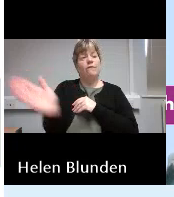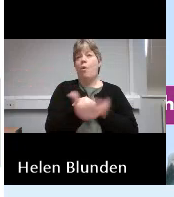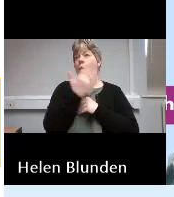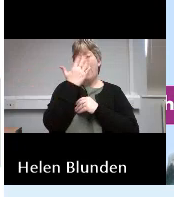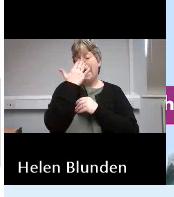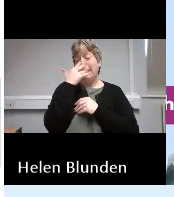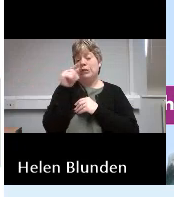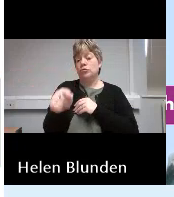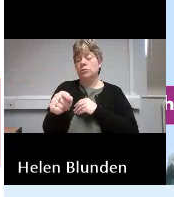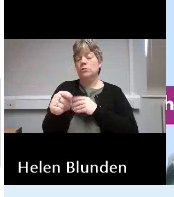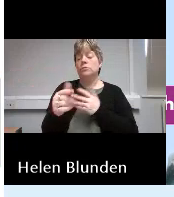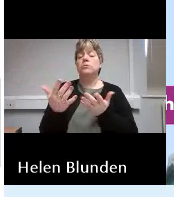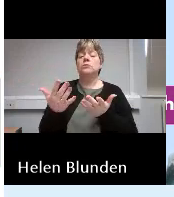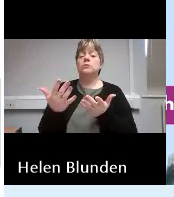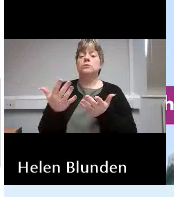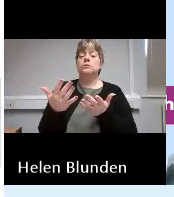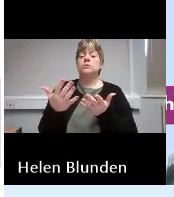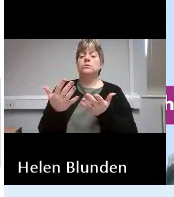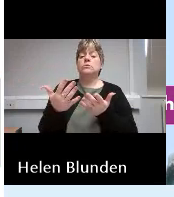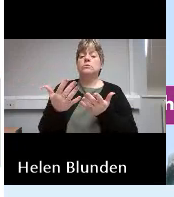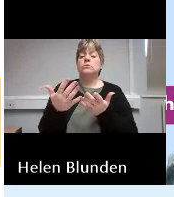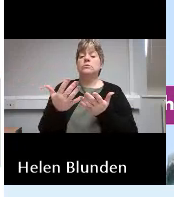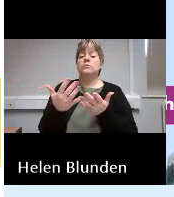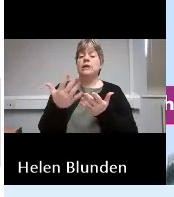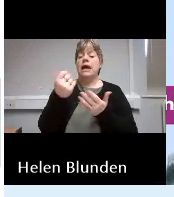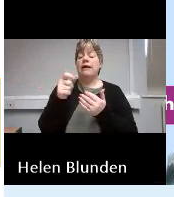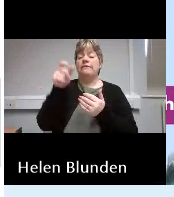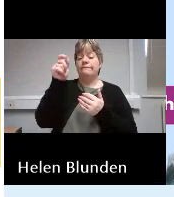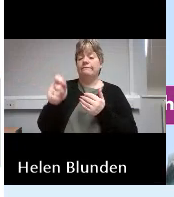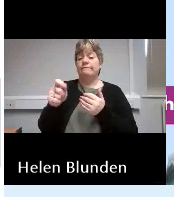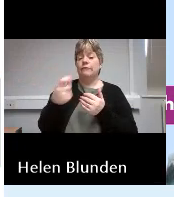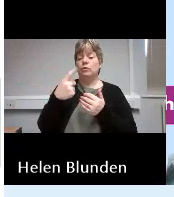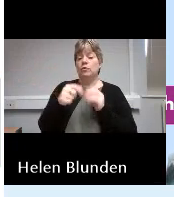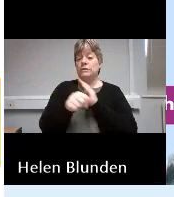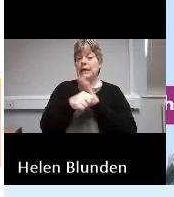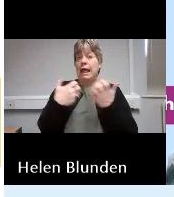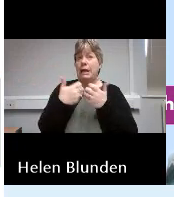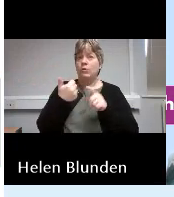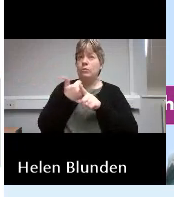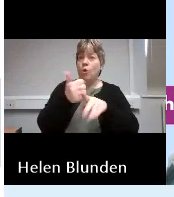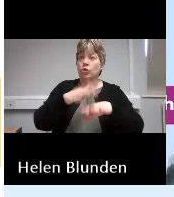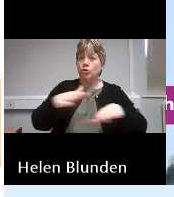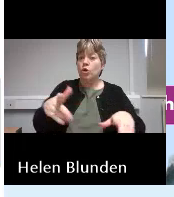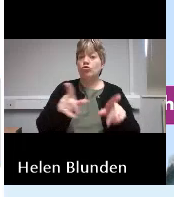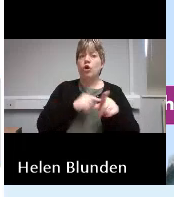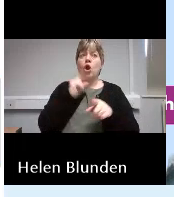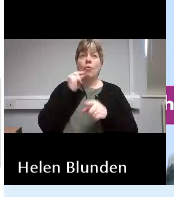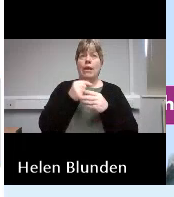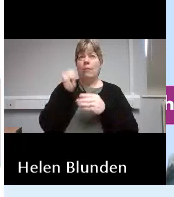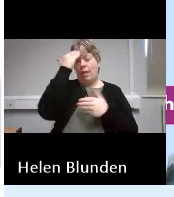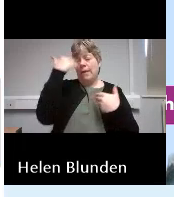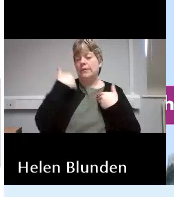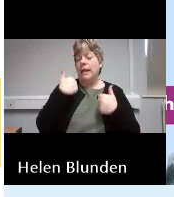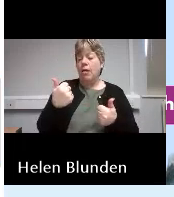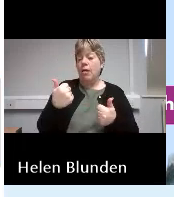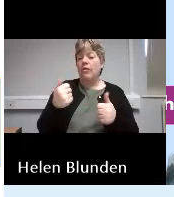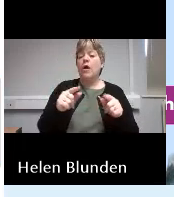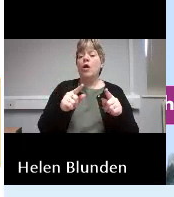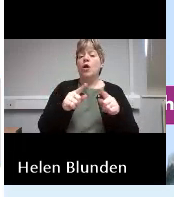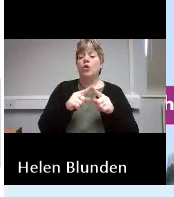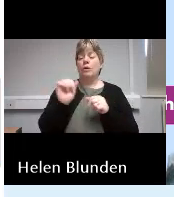and there are phone handlers who have skills in how to support children and young people, and you'll receive